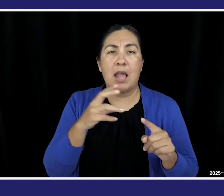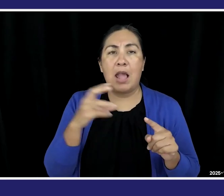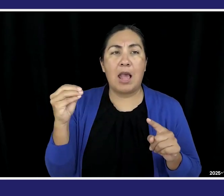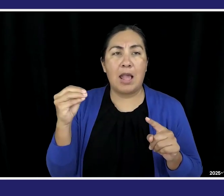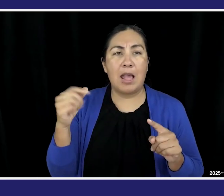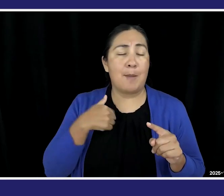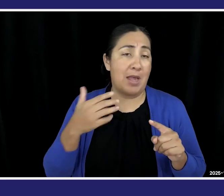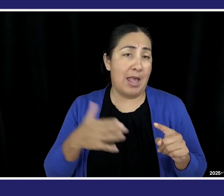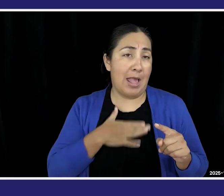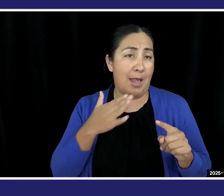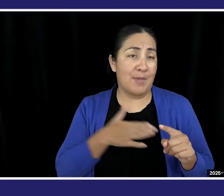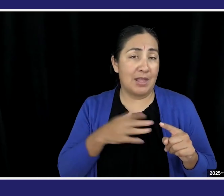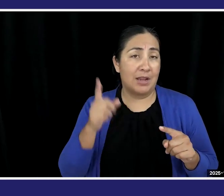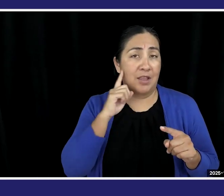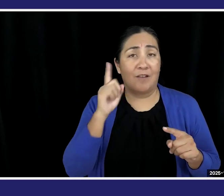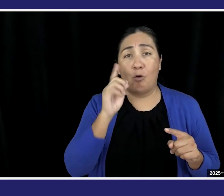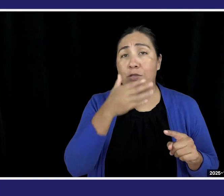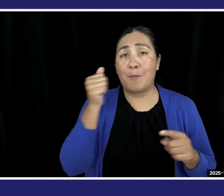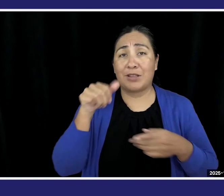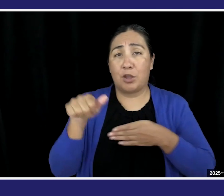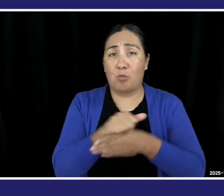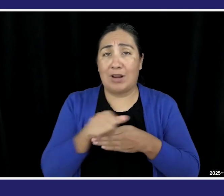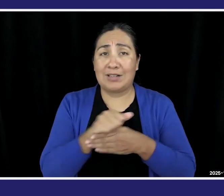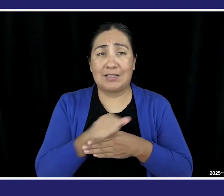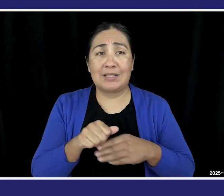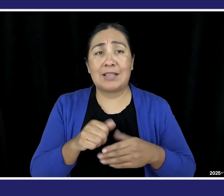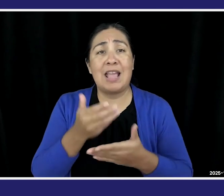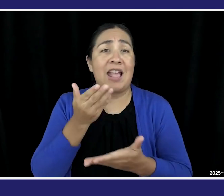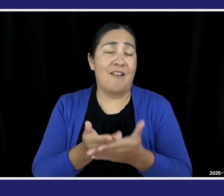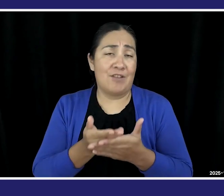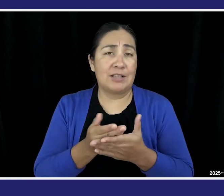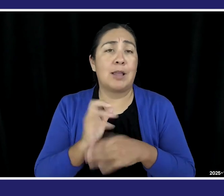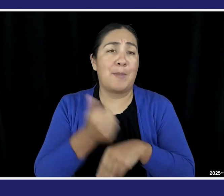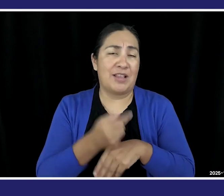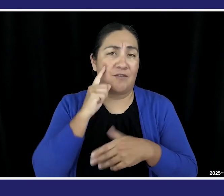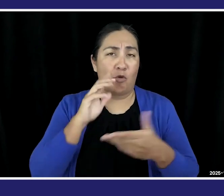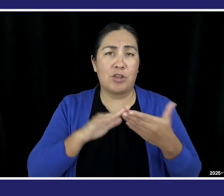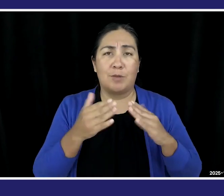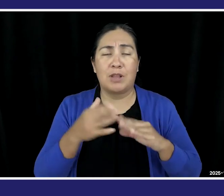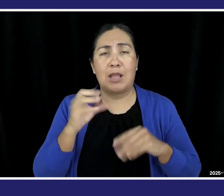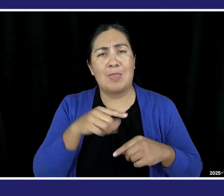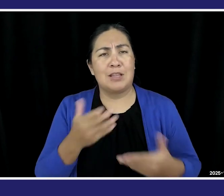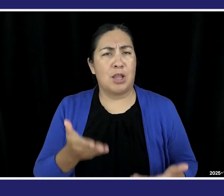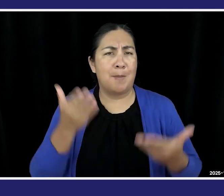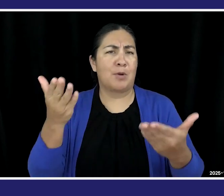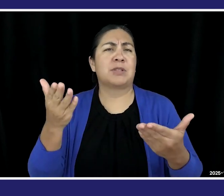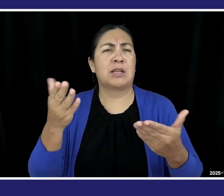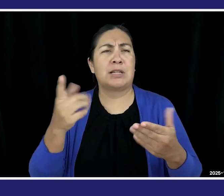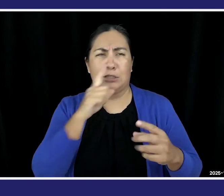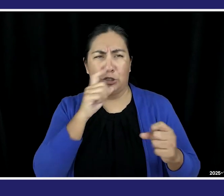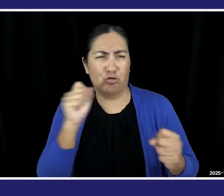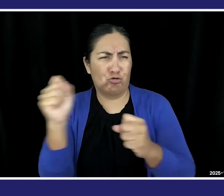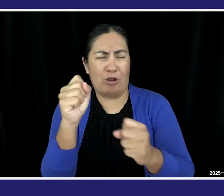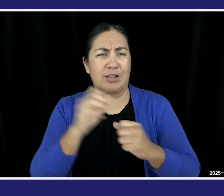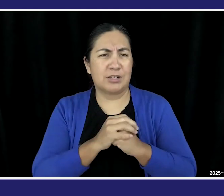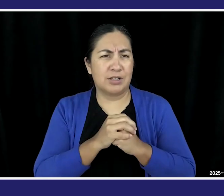evidence and for the community. And this proposal, like a strategy that of well-being and